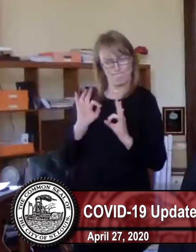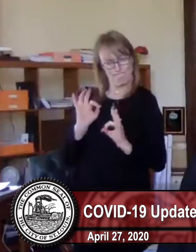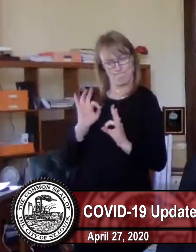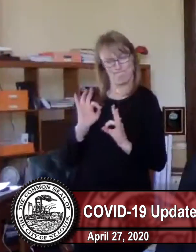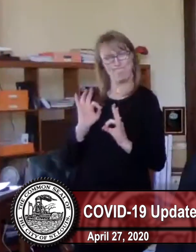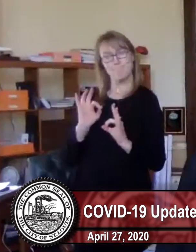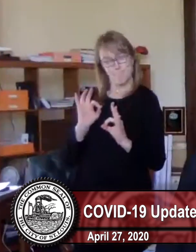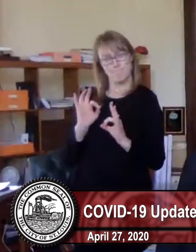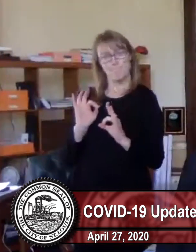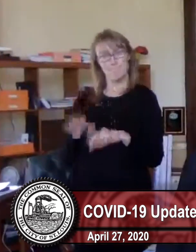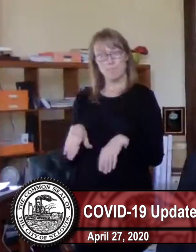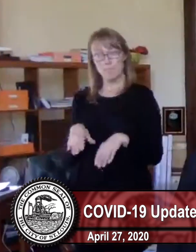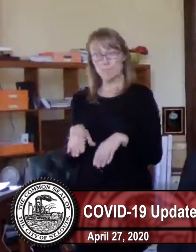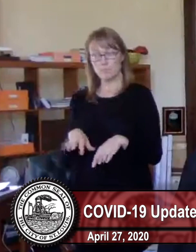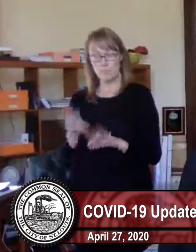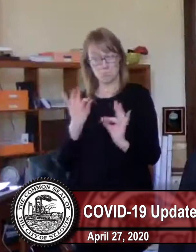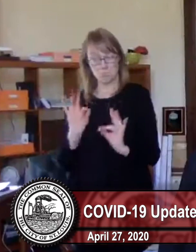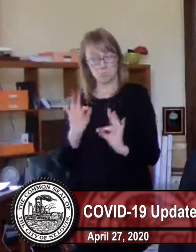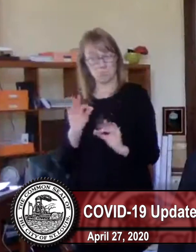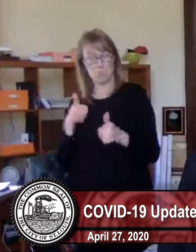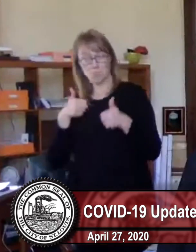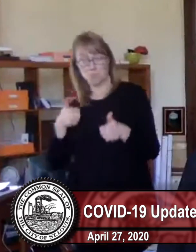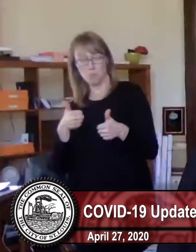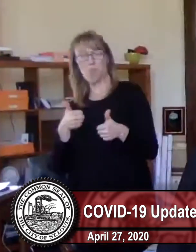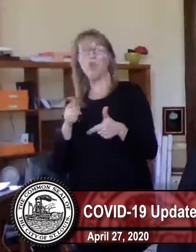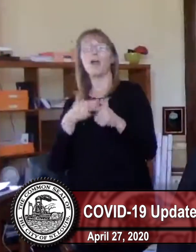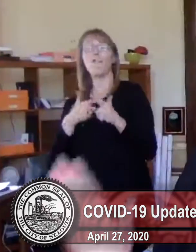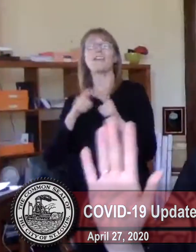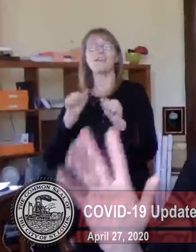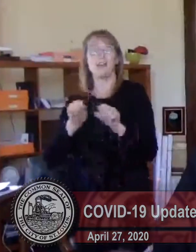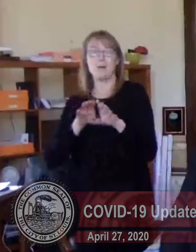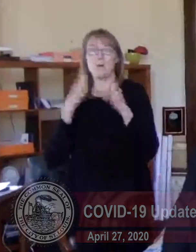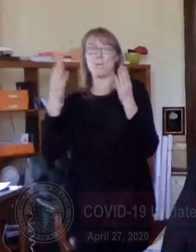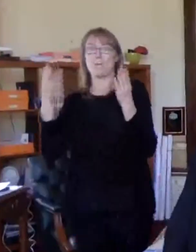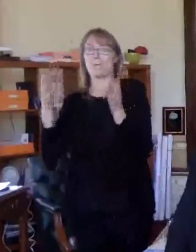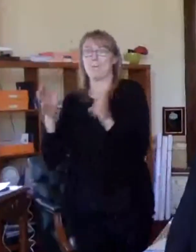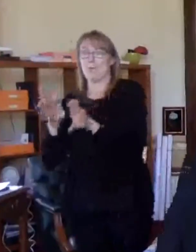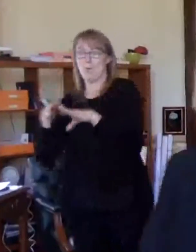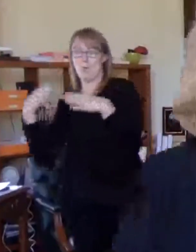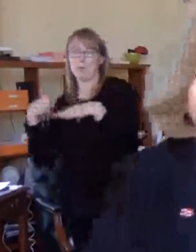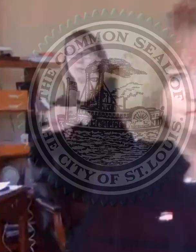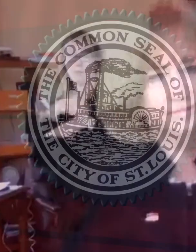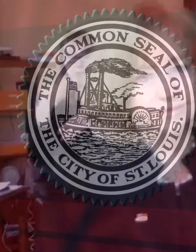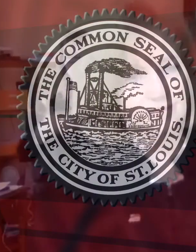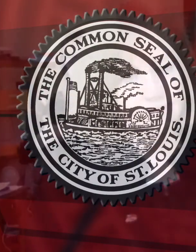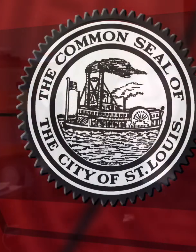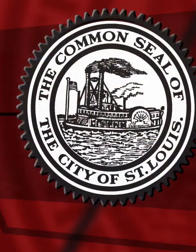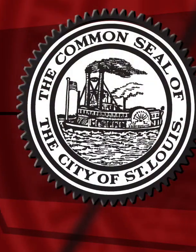begin to open the economy and the businesses back up. Thank you all. Bye.